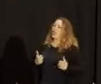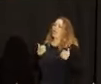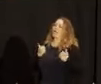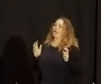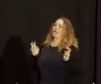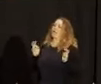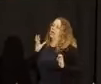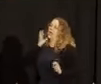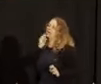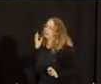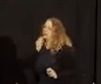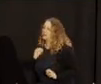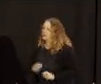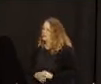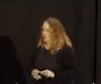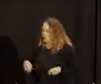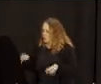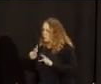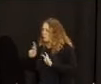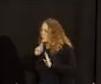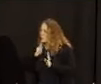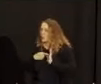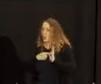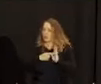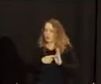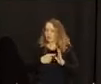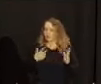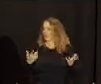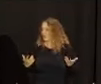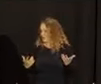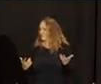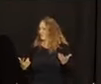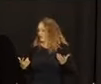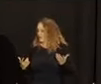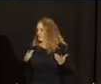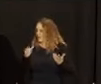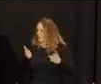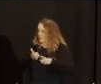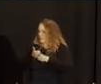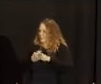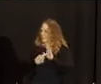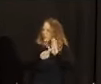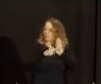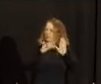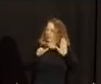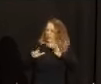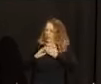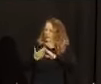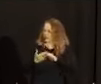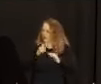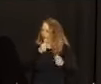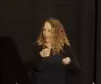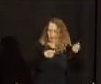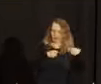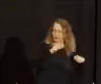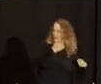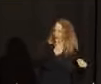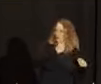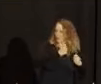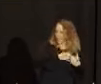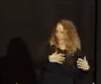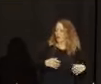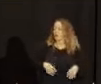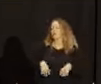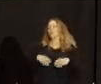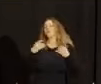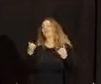folks who represent or who haven't been represented is so key. Maria, we'll move to you next. Can you talk a little